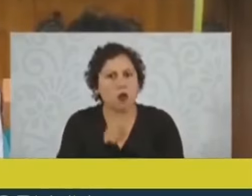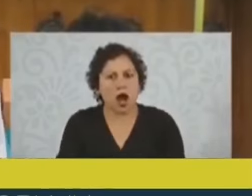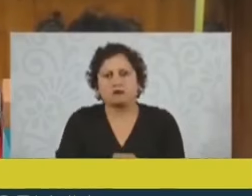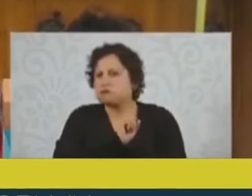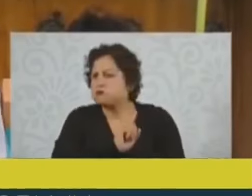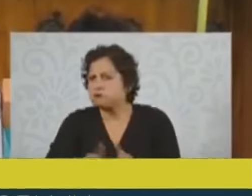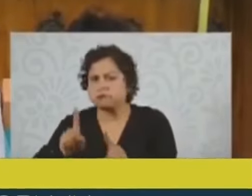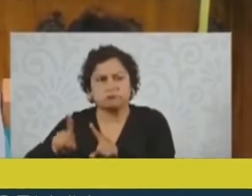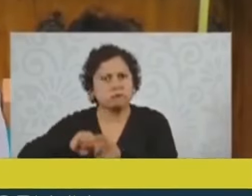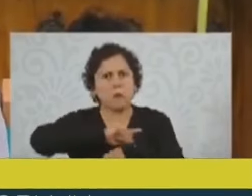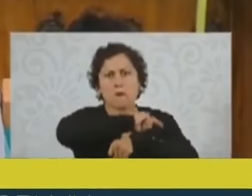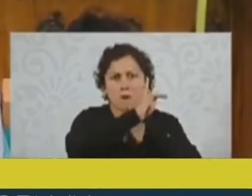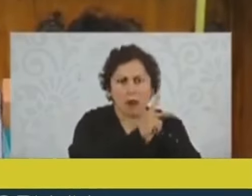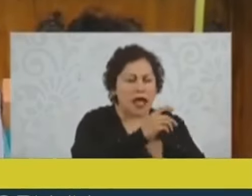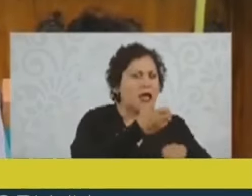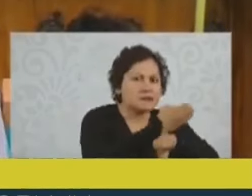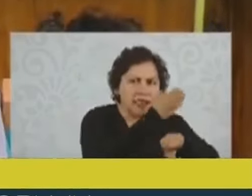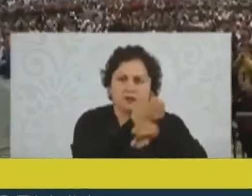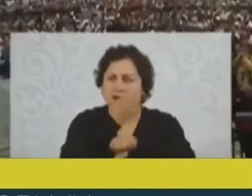in public.